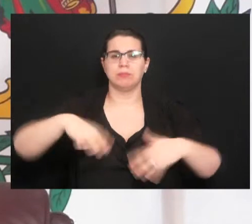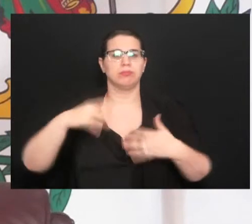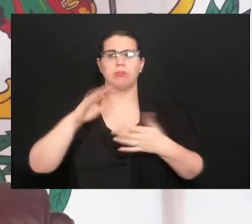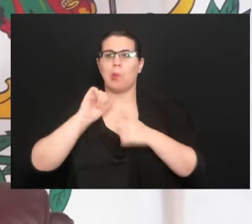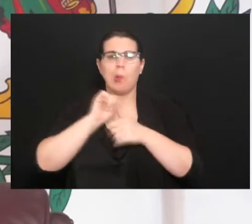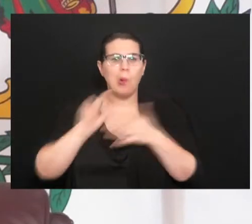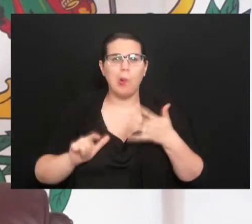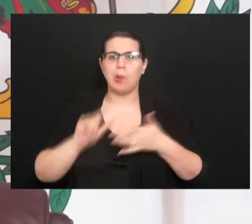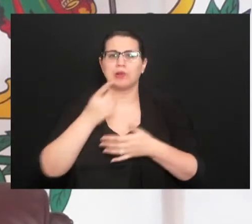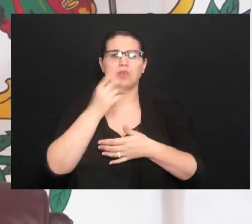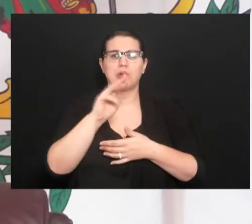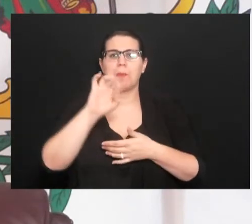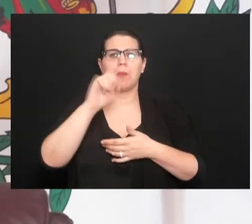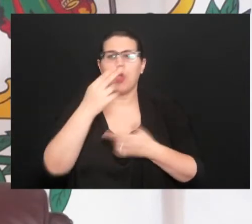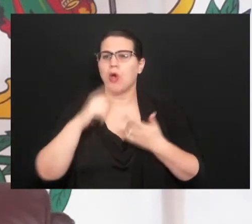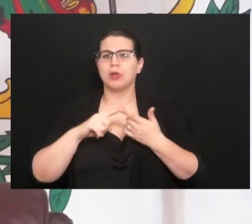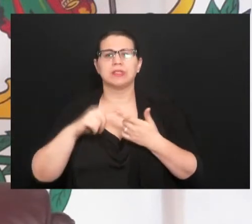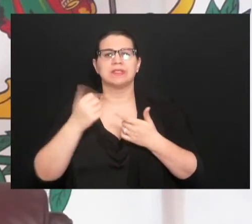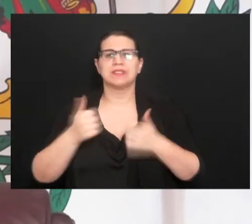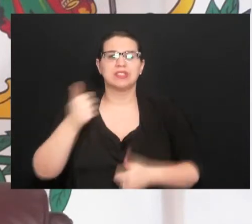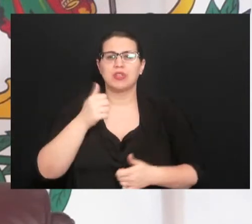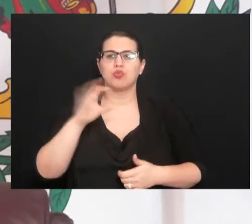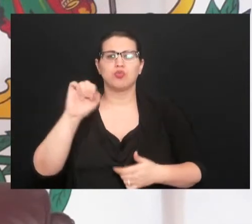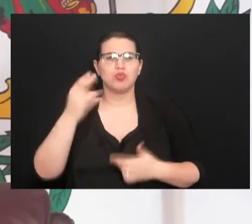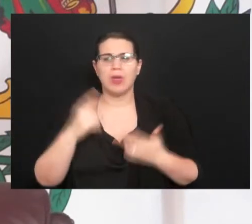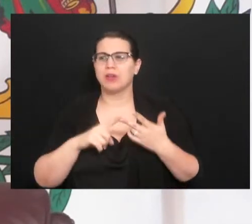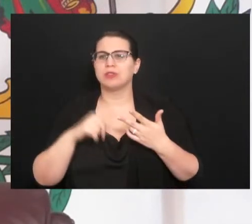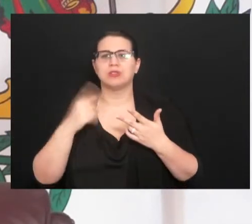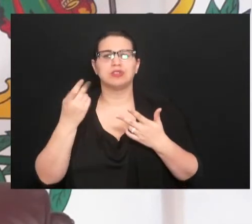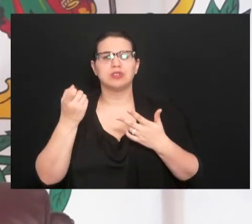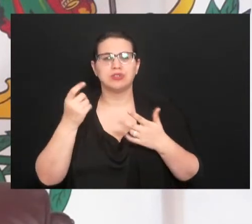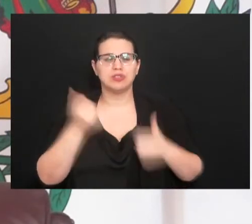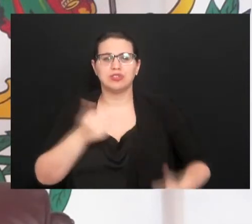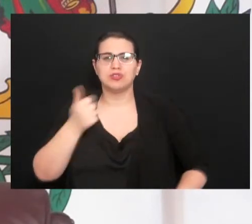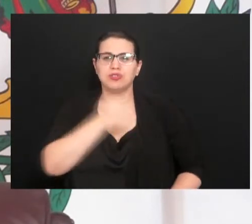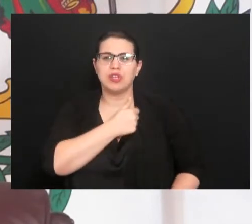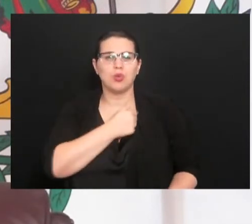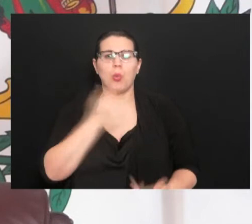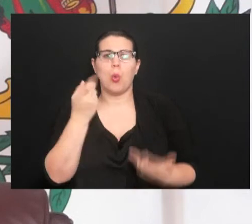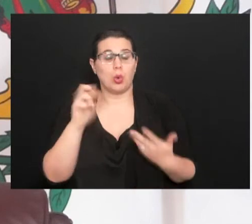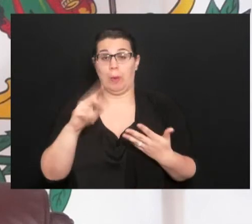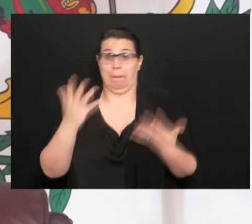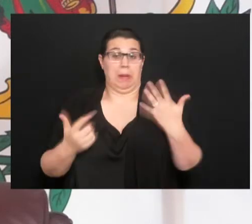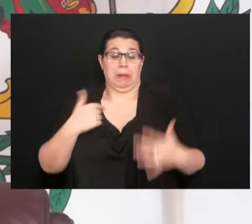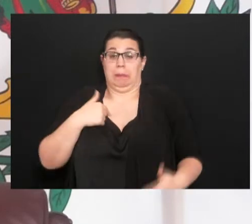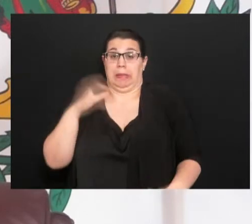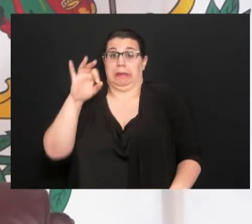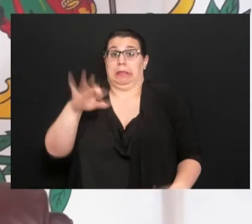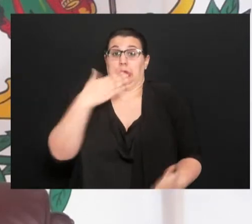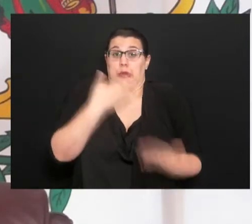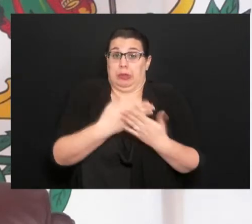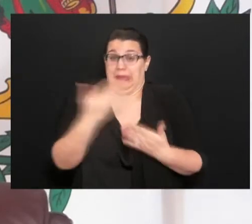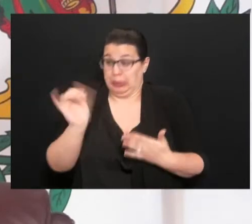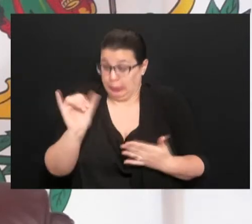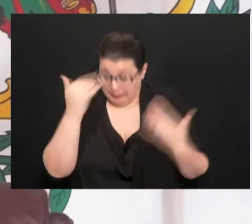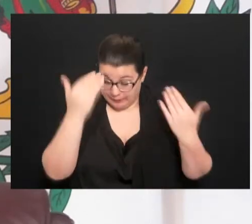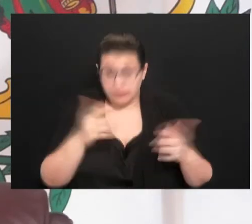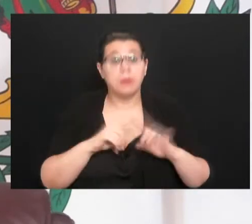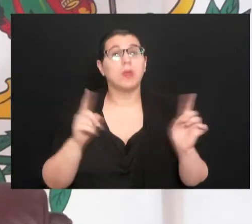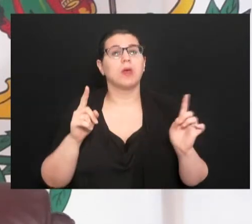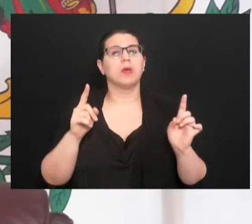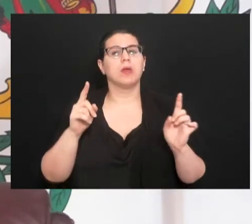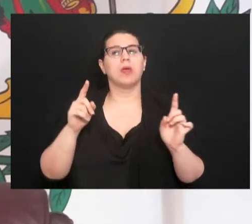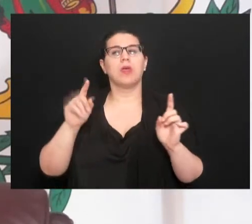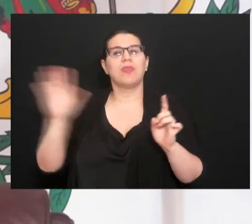General Hoyer, and hopefully from time to time from me, but the people that we have and absolutely we draw wisdom